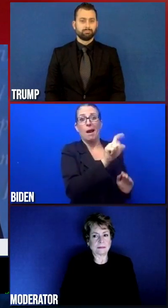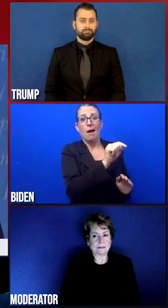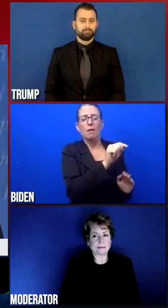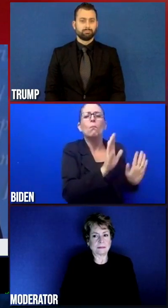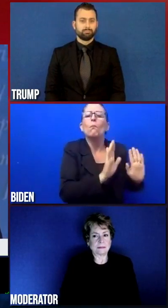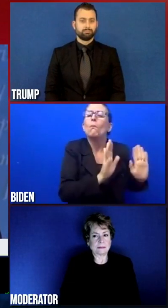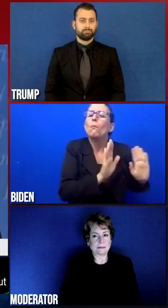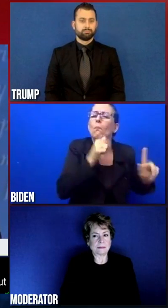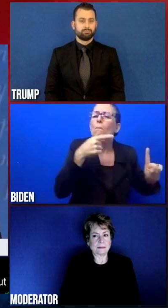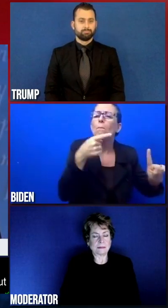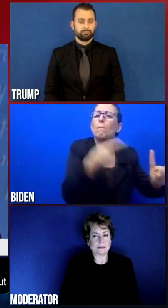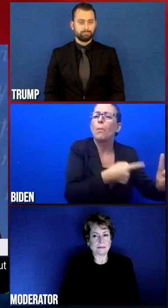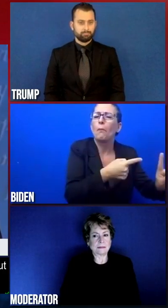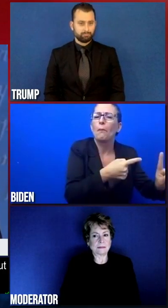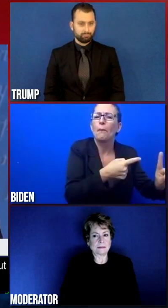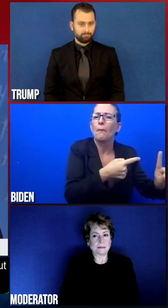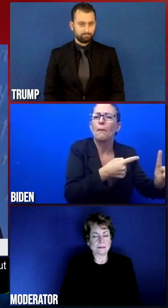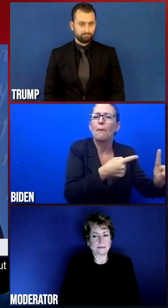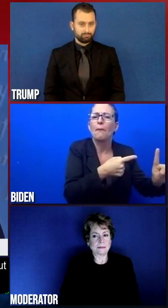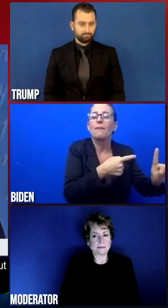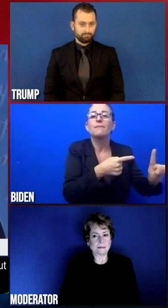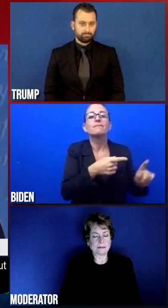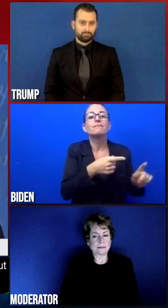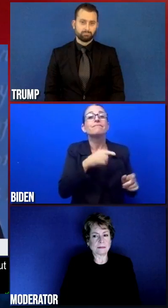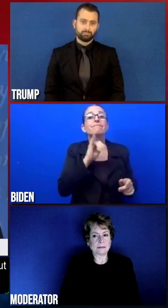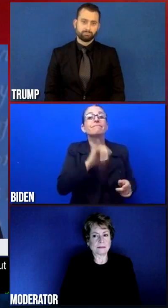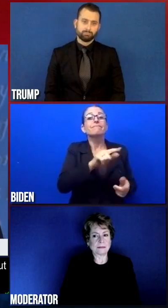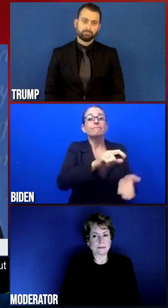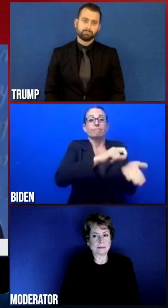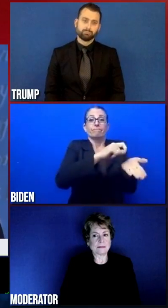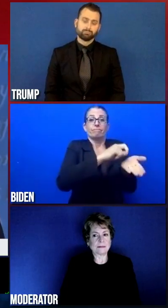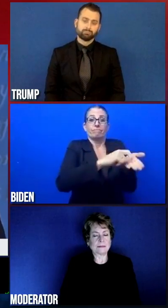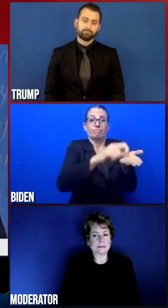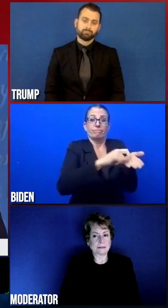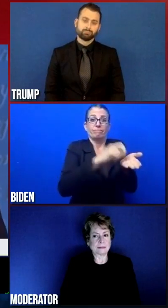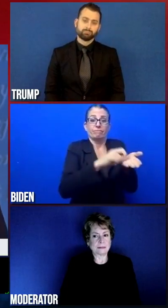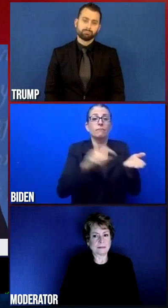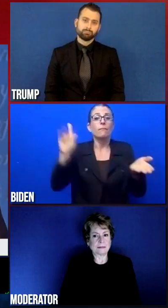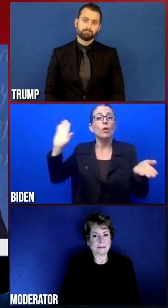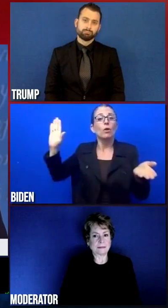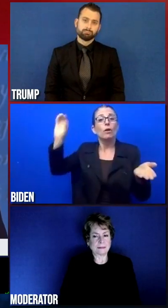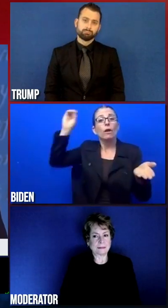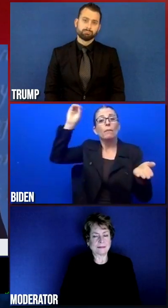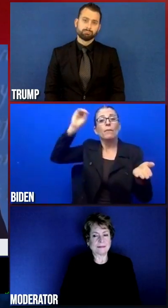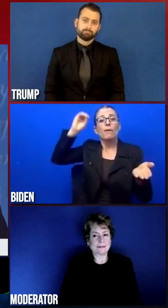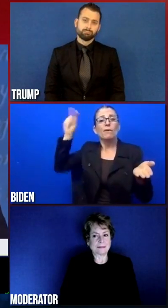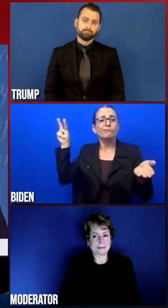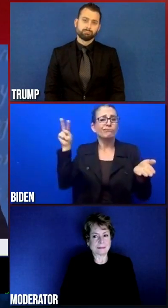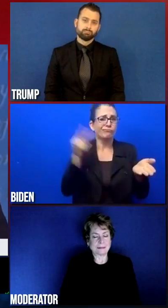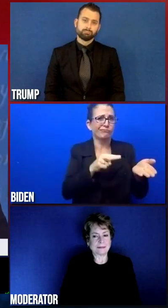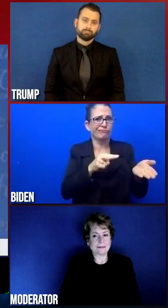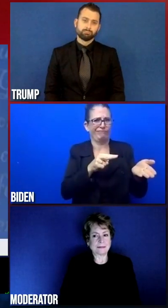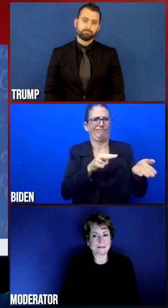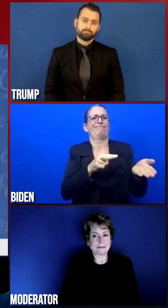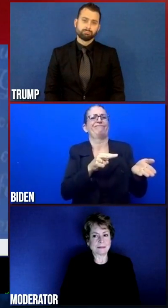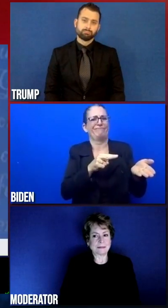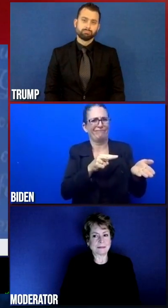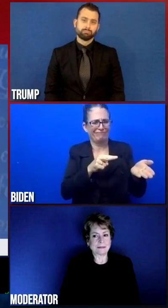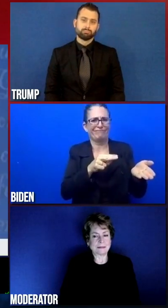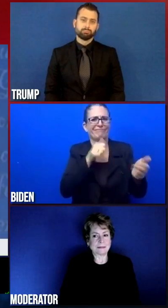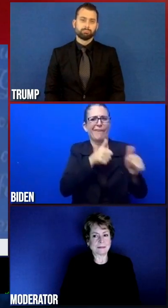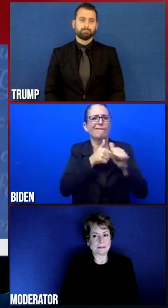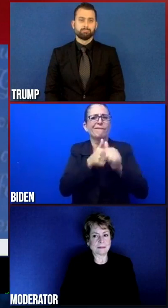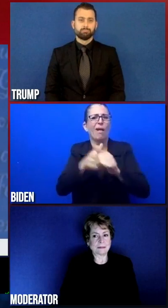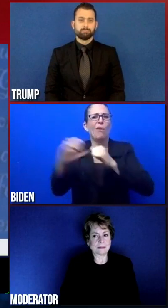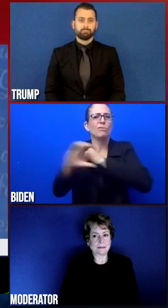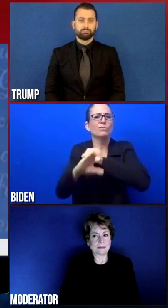right, that she thinks that the Affordable Care Act is not constitutional. The other thing that's on the court, and if it's struck down, what